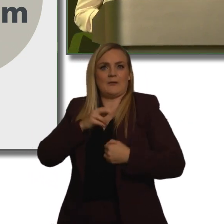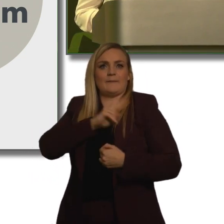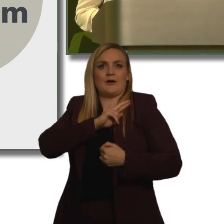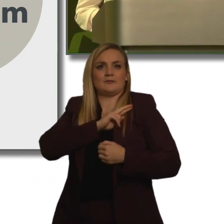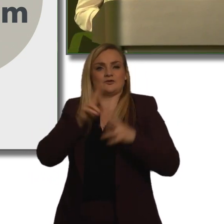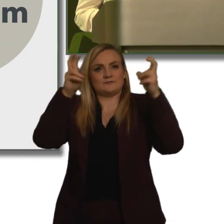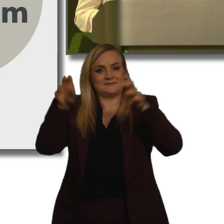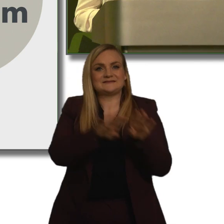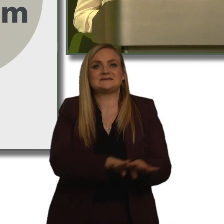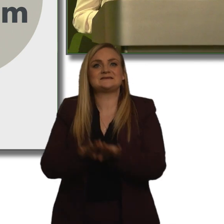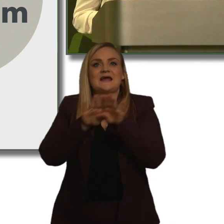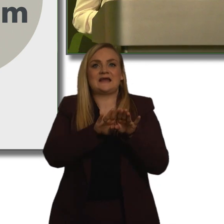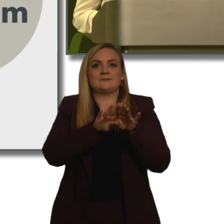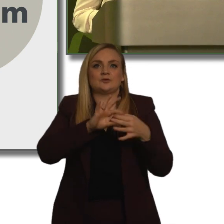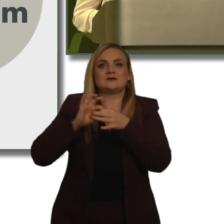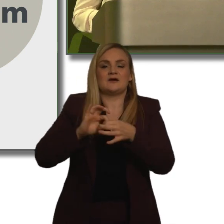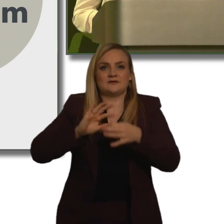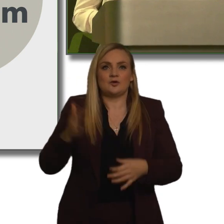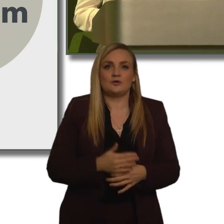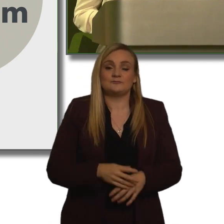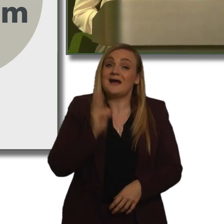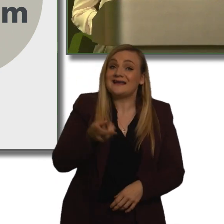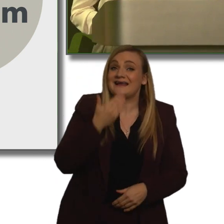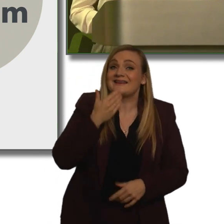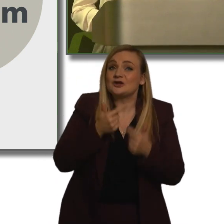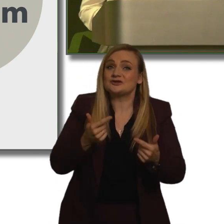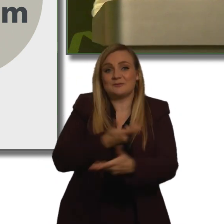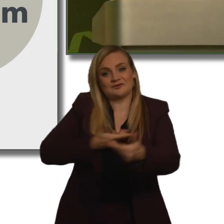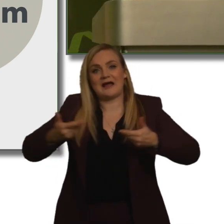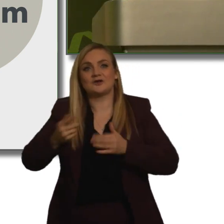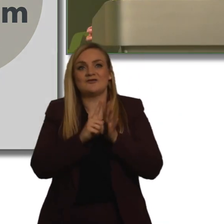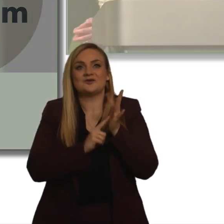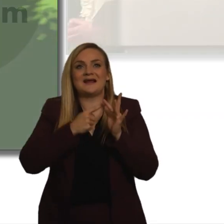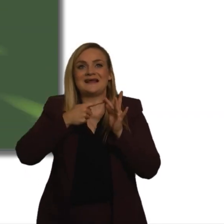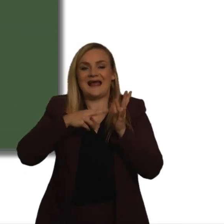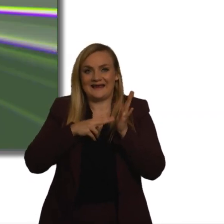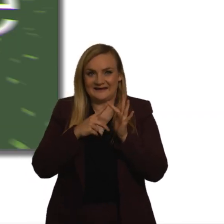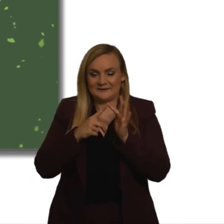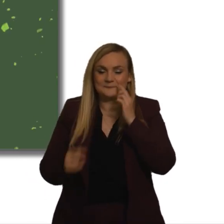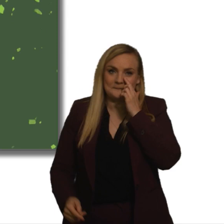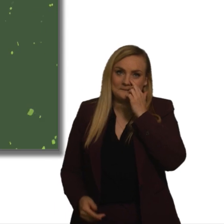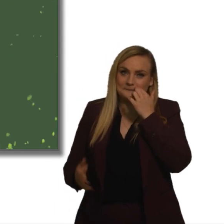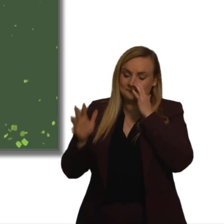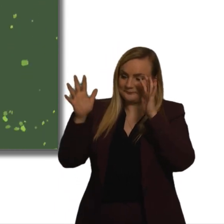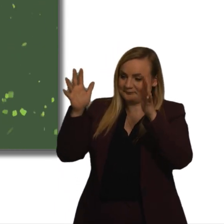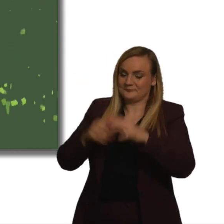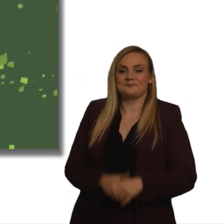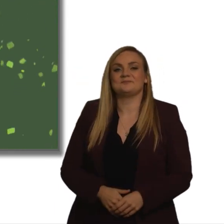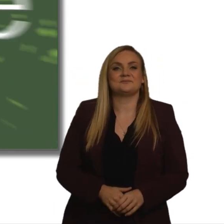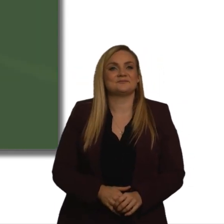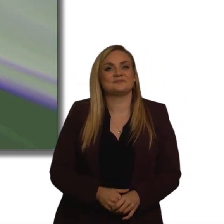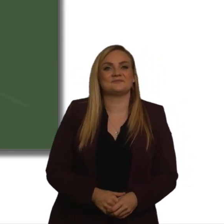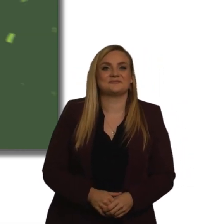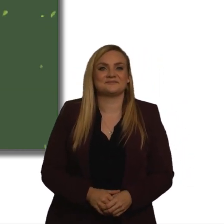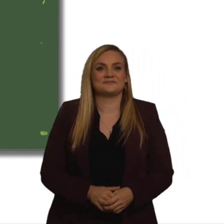all. Once again, thank you for your time this evening, and I'll pass you back to Elaine.